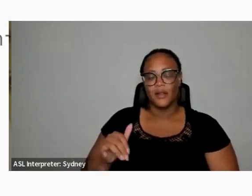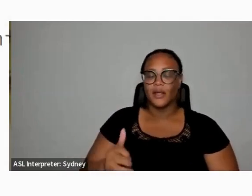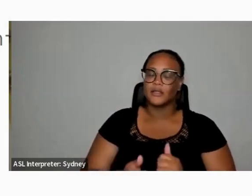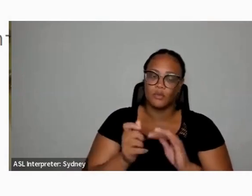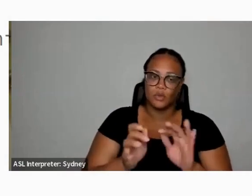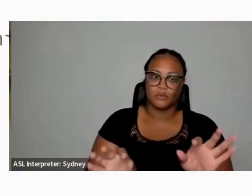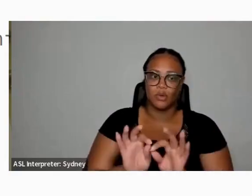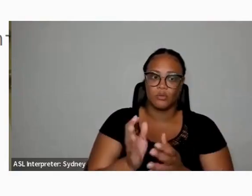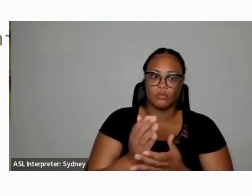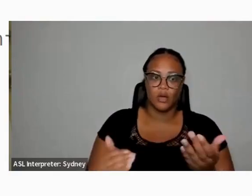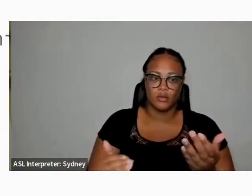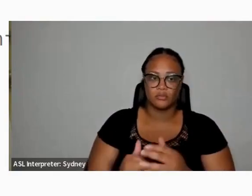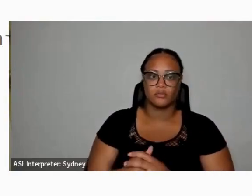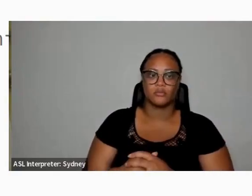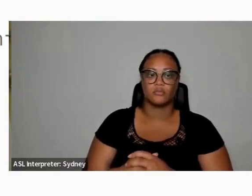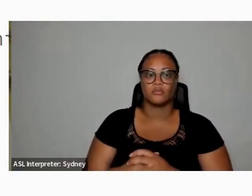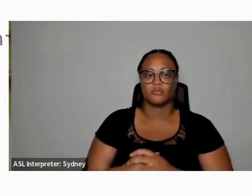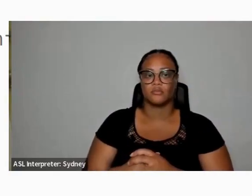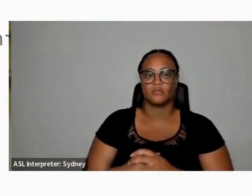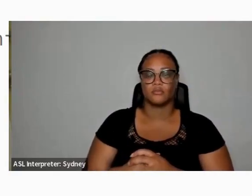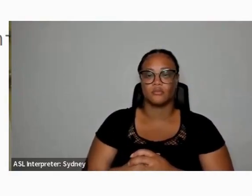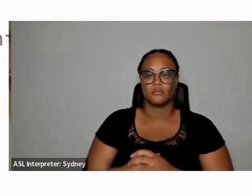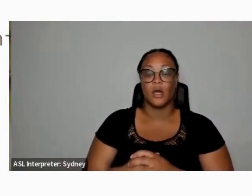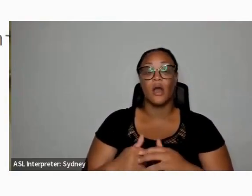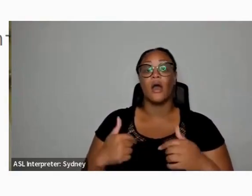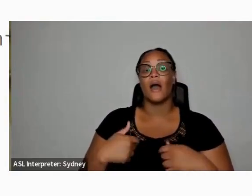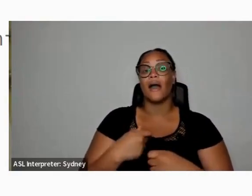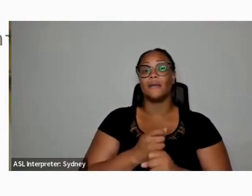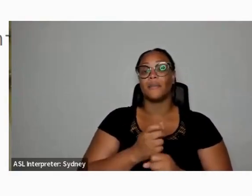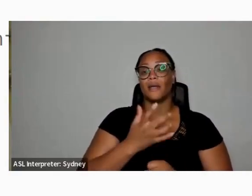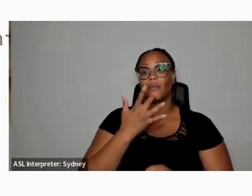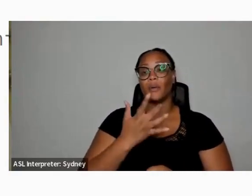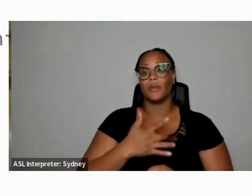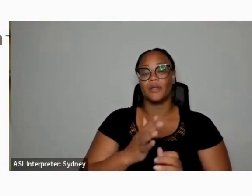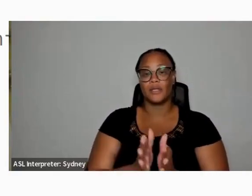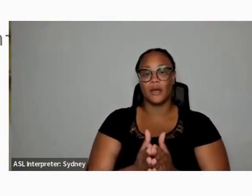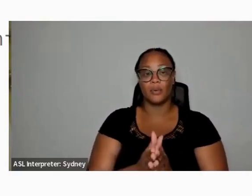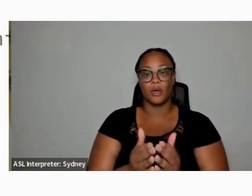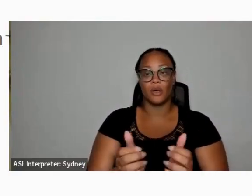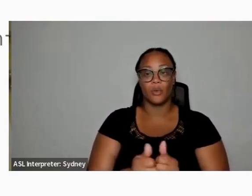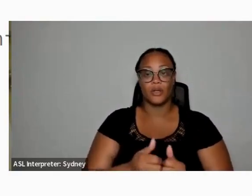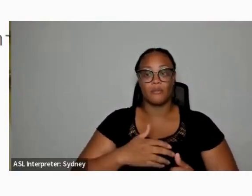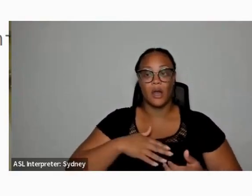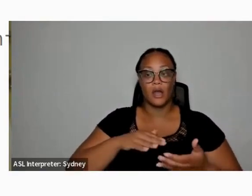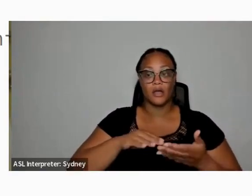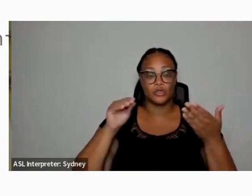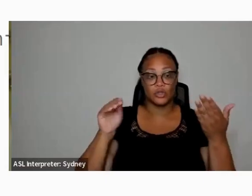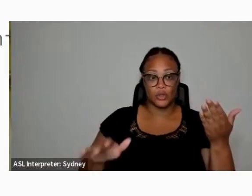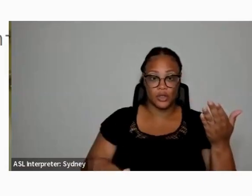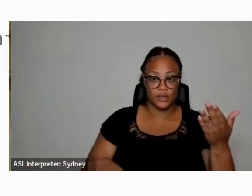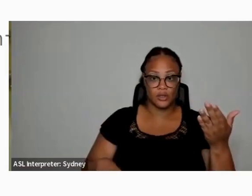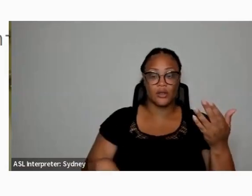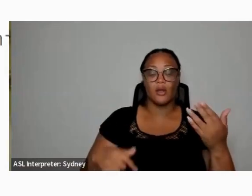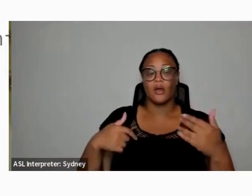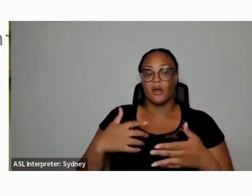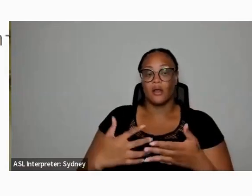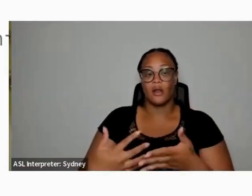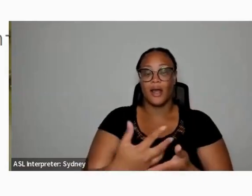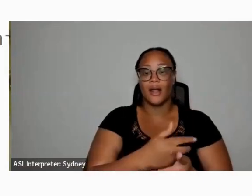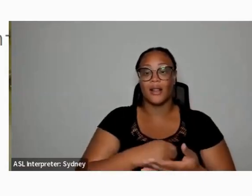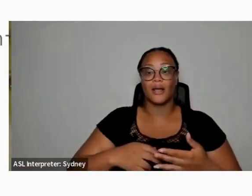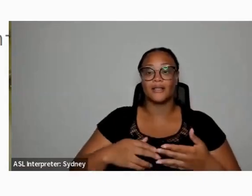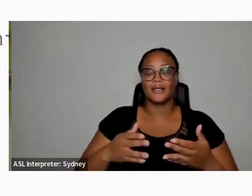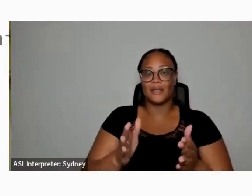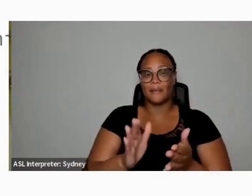it together. I made a birthday book with one of my students, and I collected the wrapping paper, and we had all these